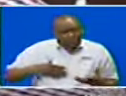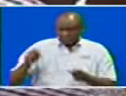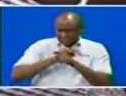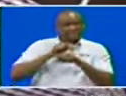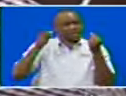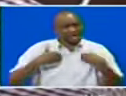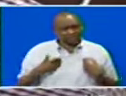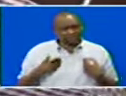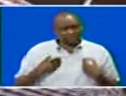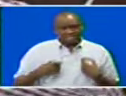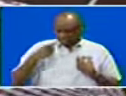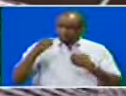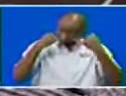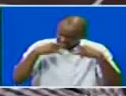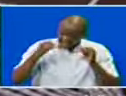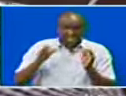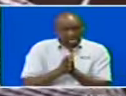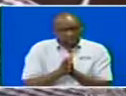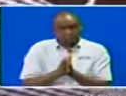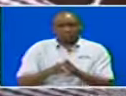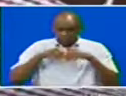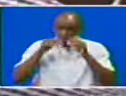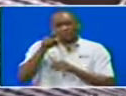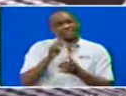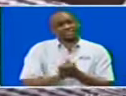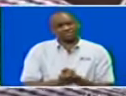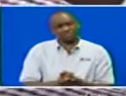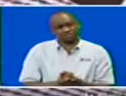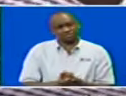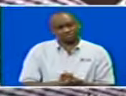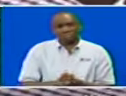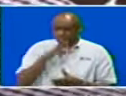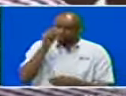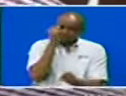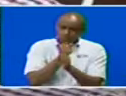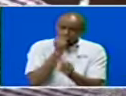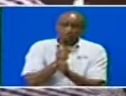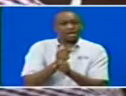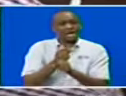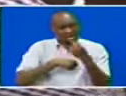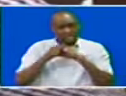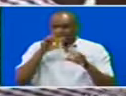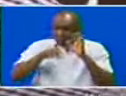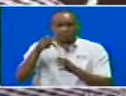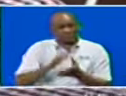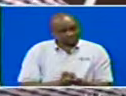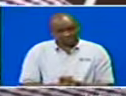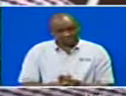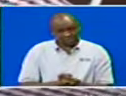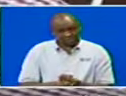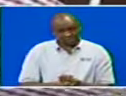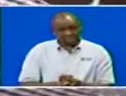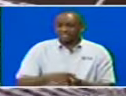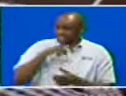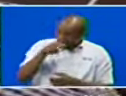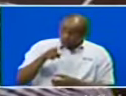trained. They tried according to their ability, at least to carry out an election, though not